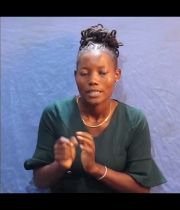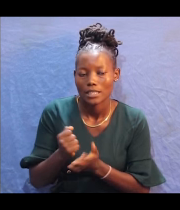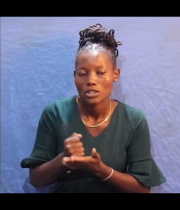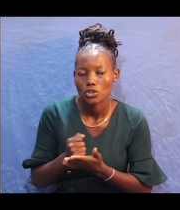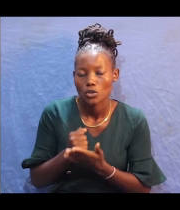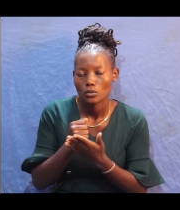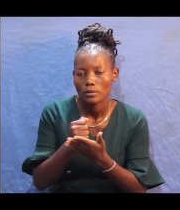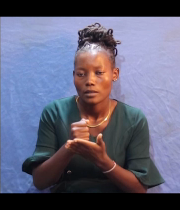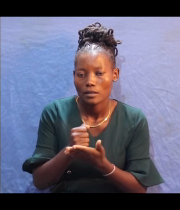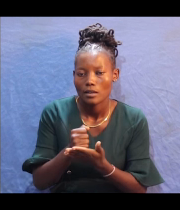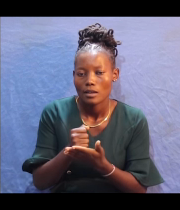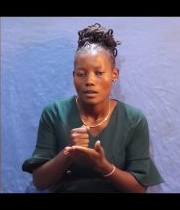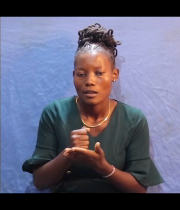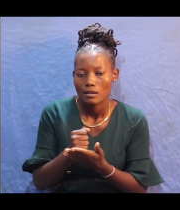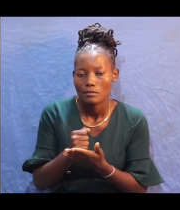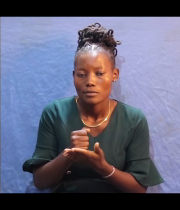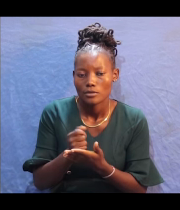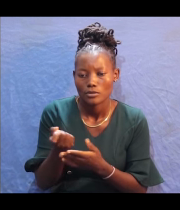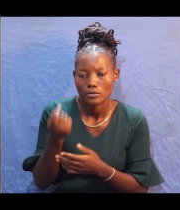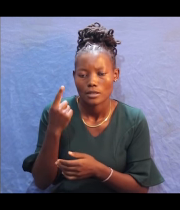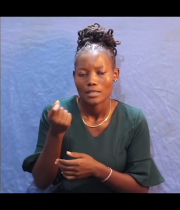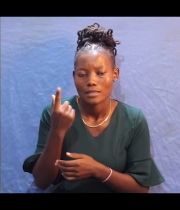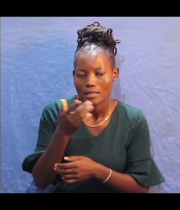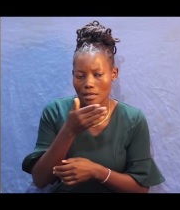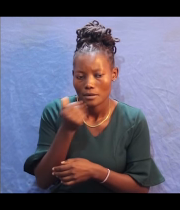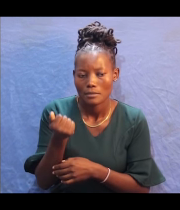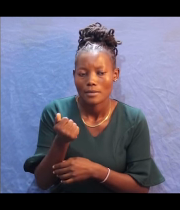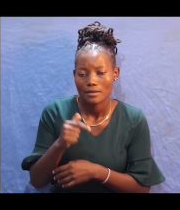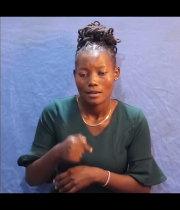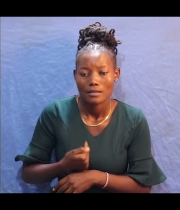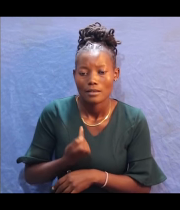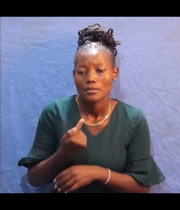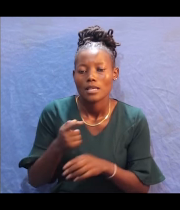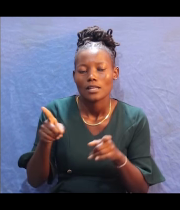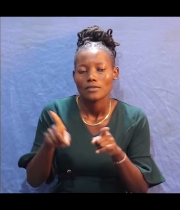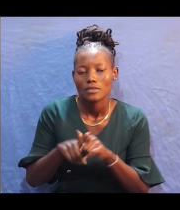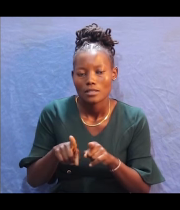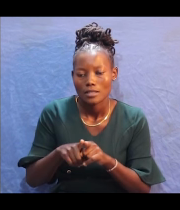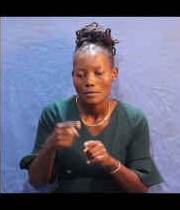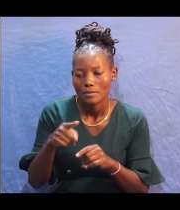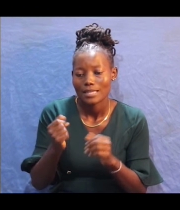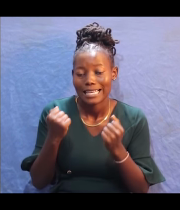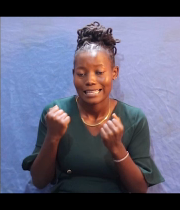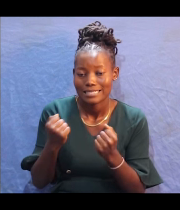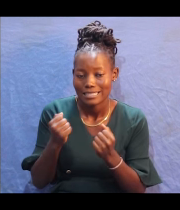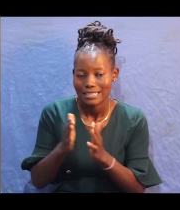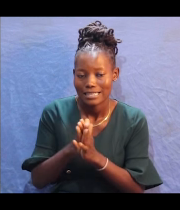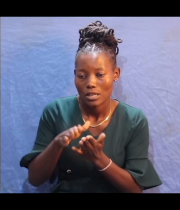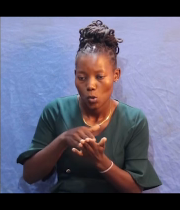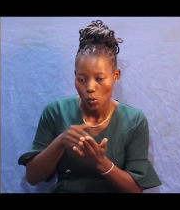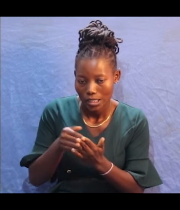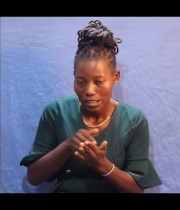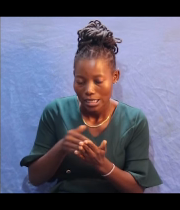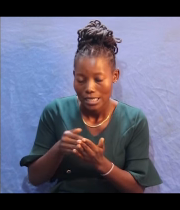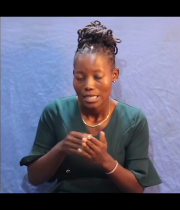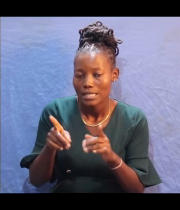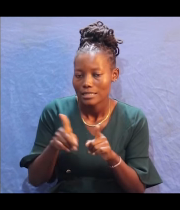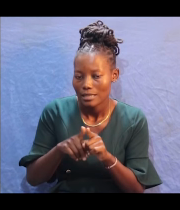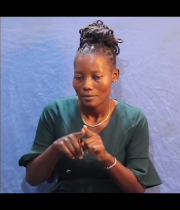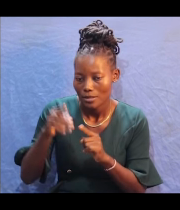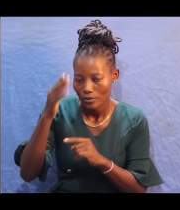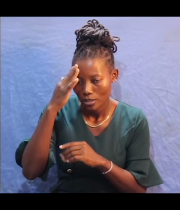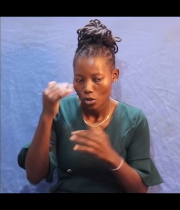for them to get to know themselves, first of all, better. They will know their strengths and their weaknesses, but also they will get to know